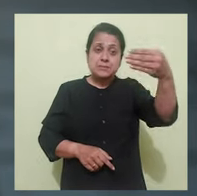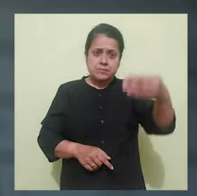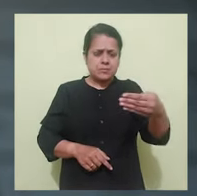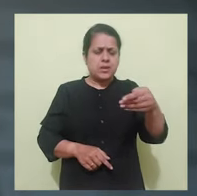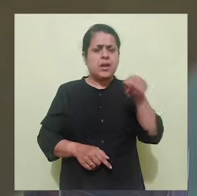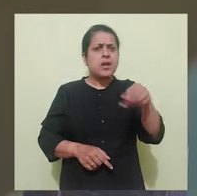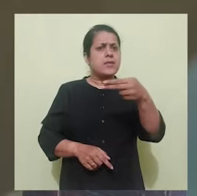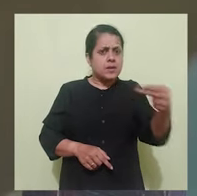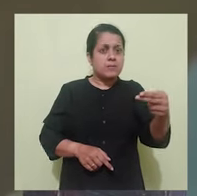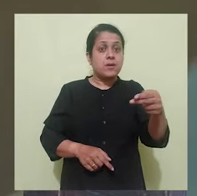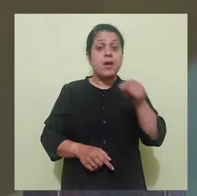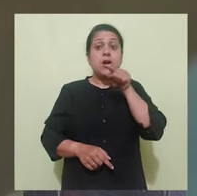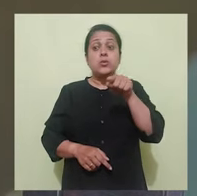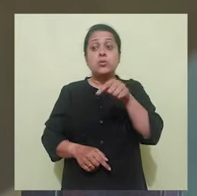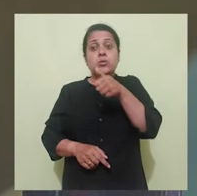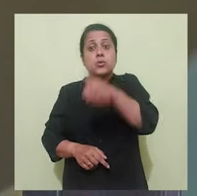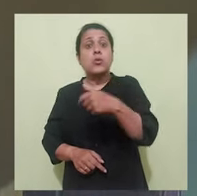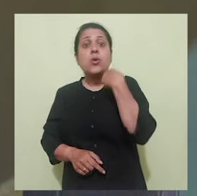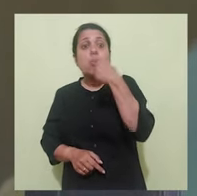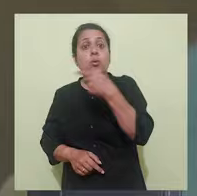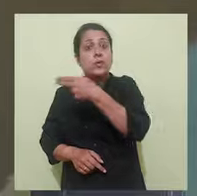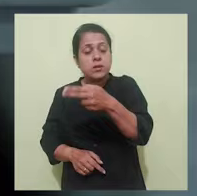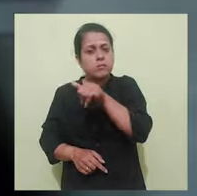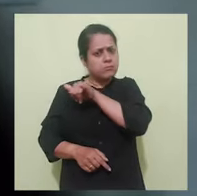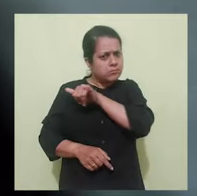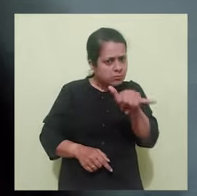After that, there will be a beep sound.